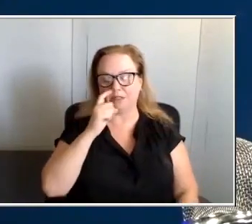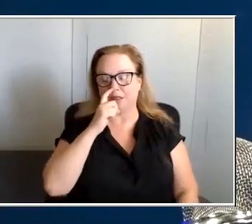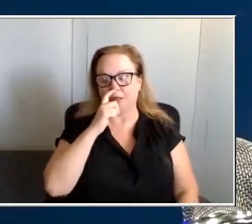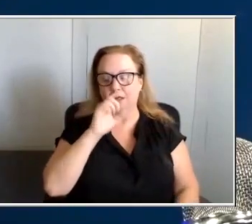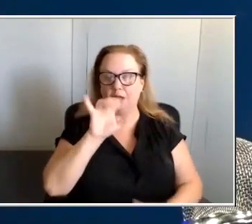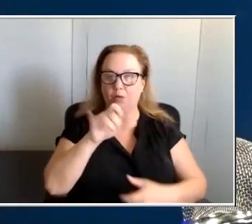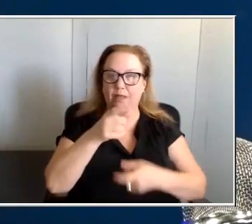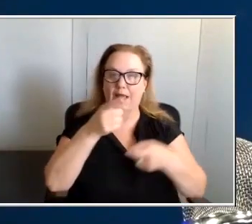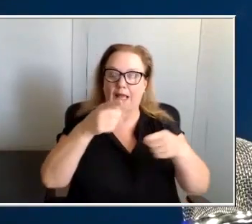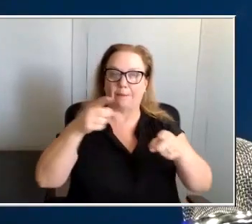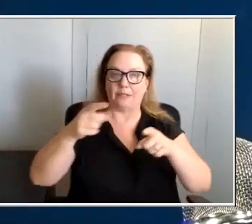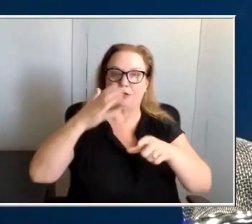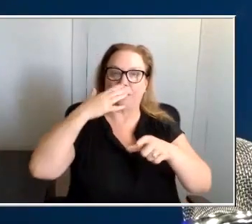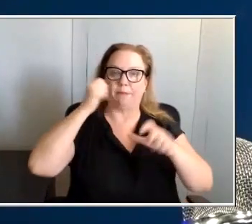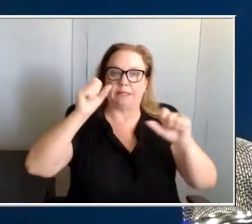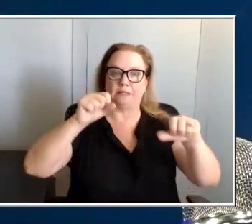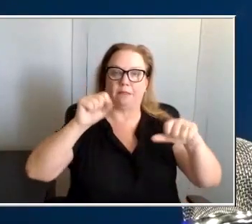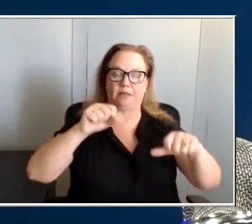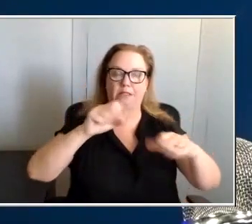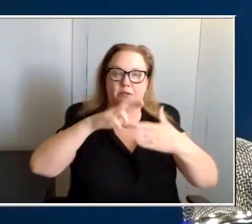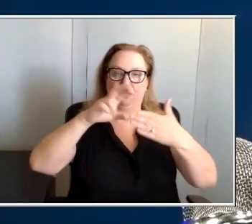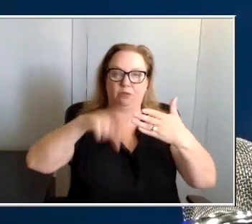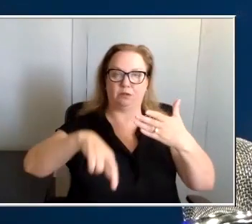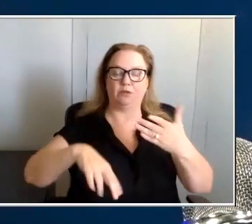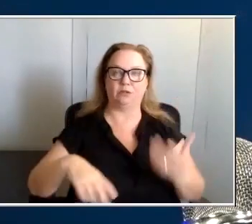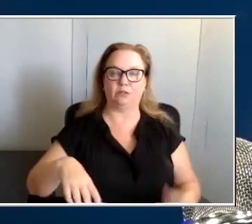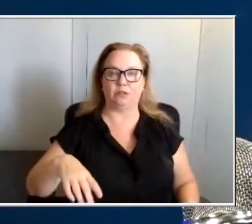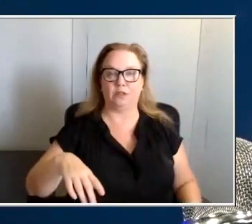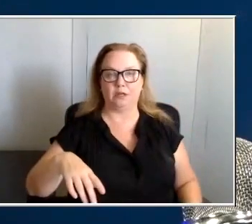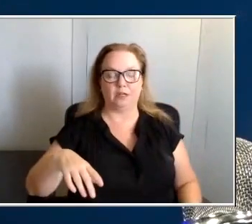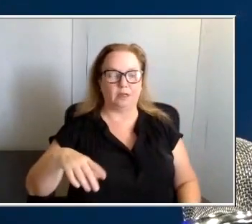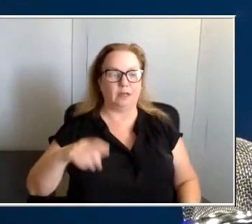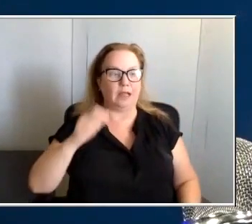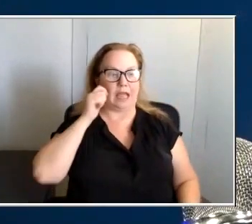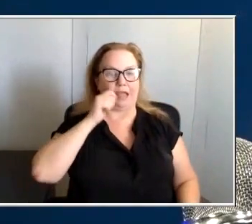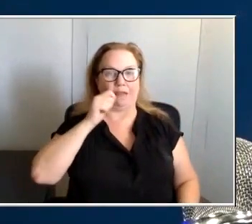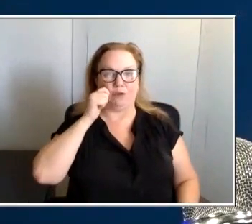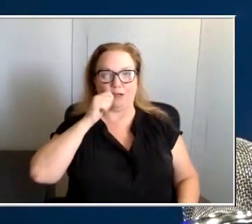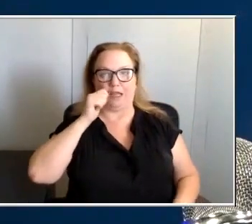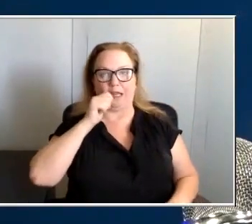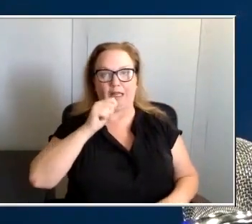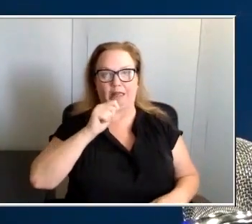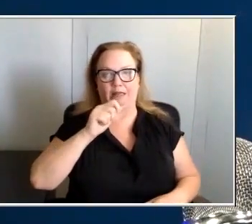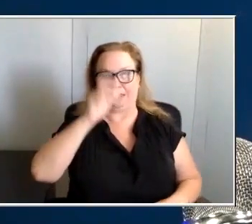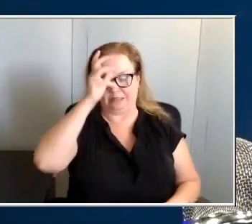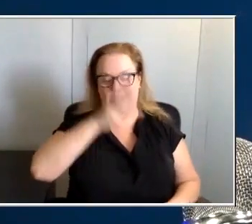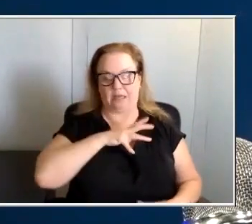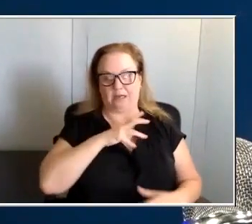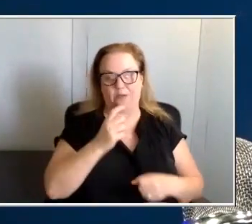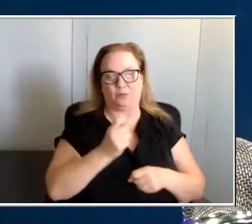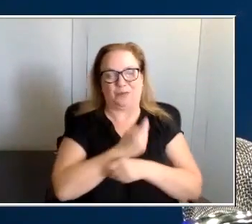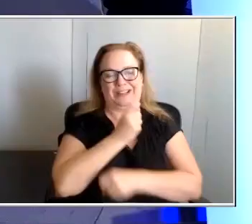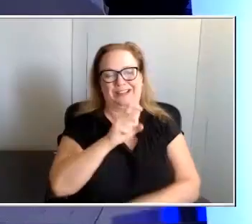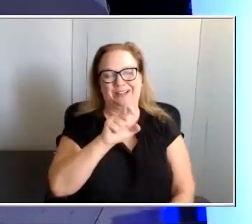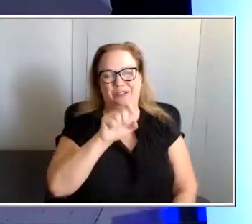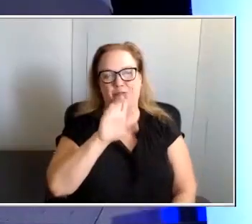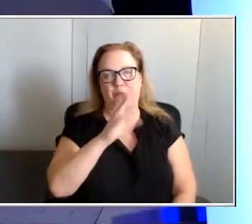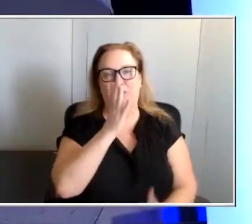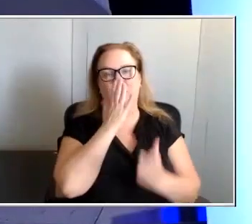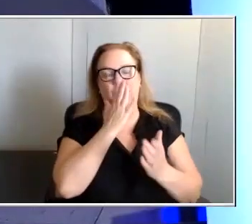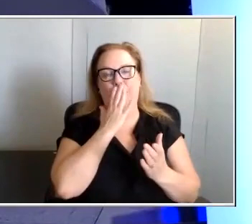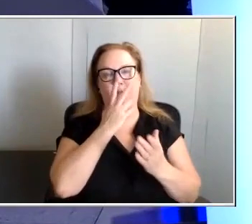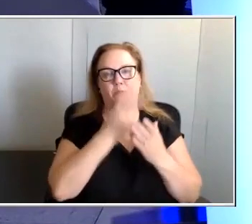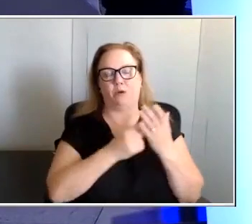get the best possible outcomes. And I think every day these guys win the Super Bowl, and we're very grateful to have them there. So thank you for the great work you